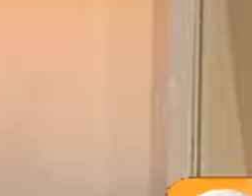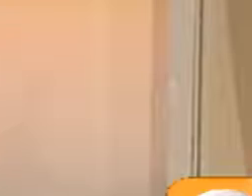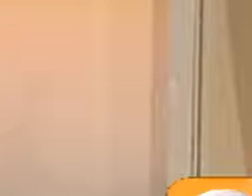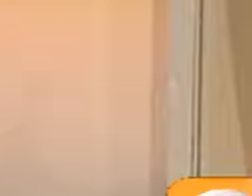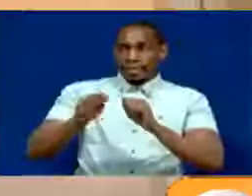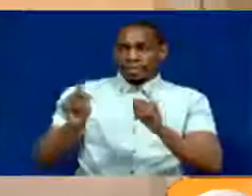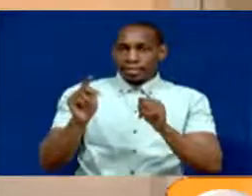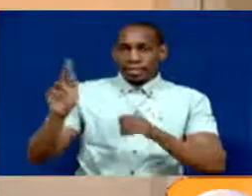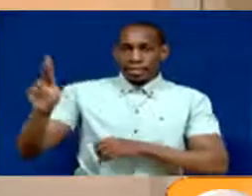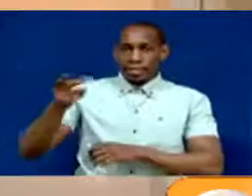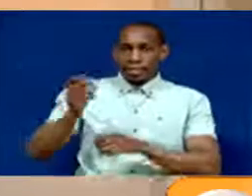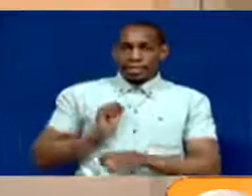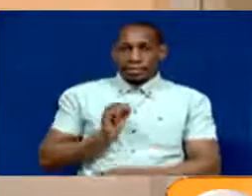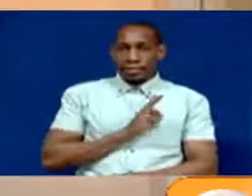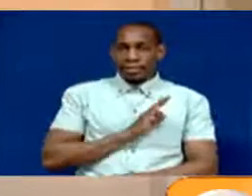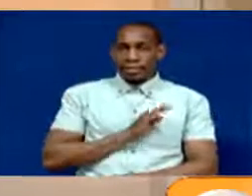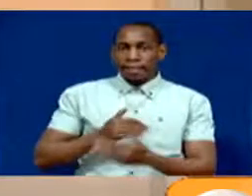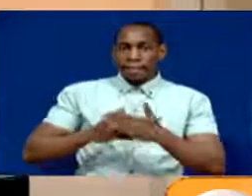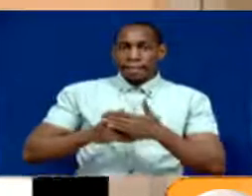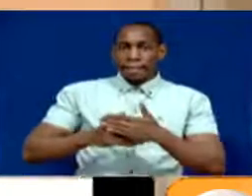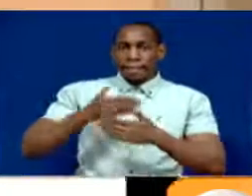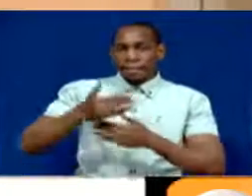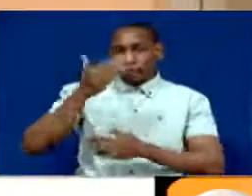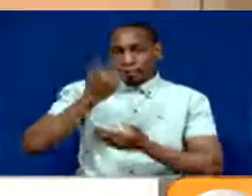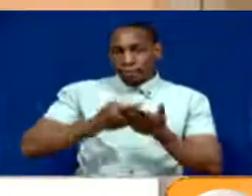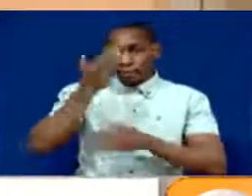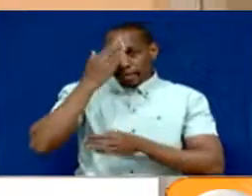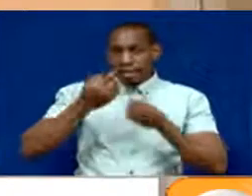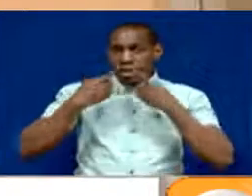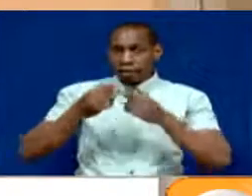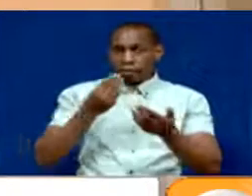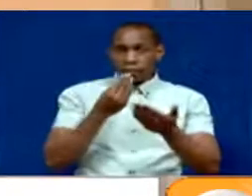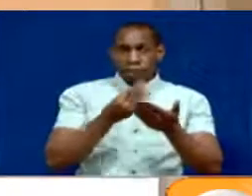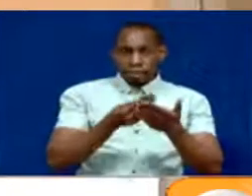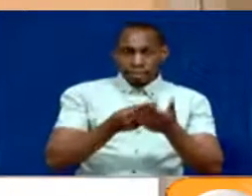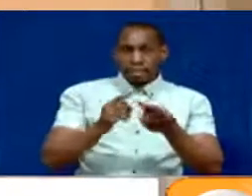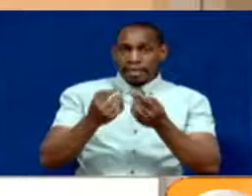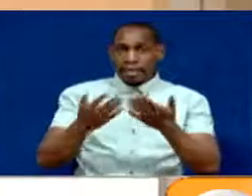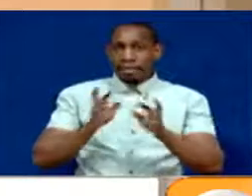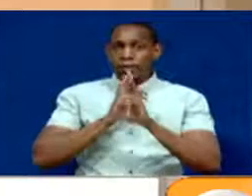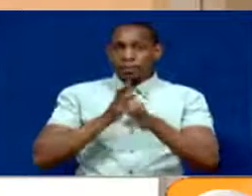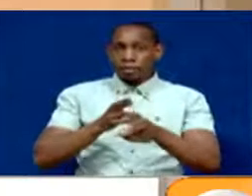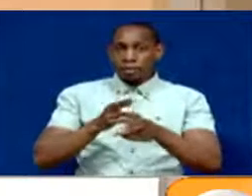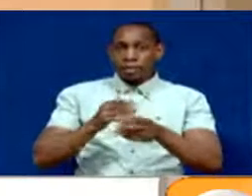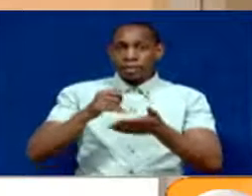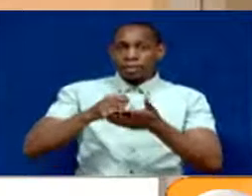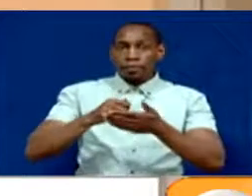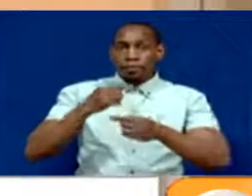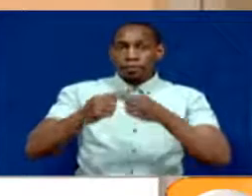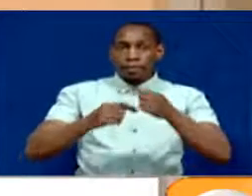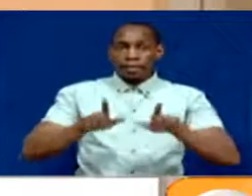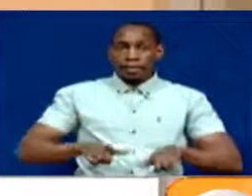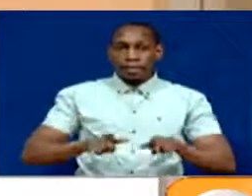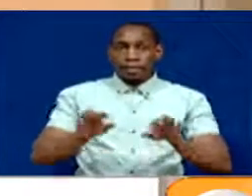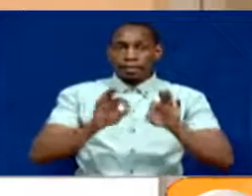Over 10,000 Kenya Power staff have until Monday next week to declare their official financial and asset records as part of an ongoing lifestyle